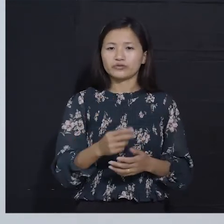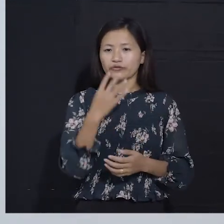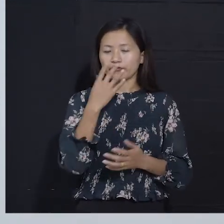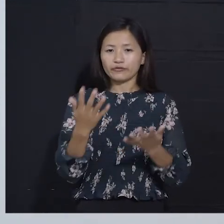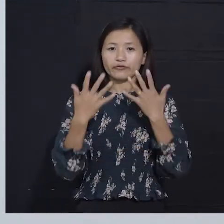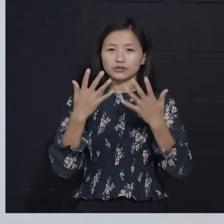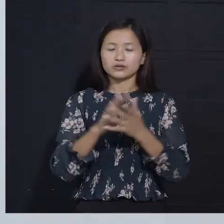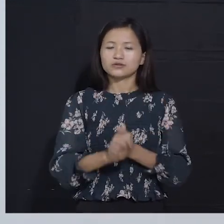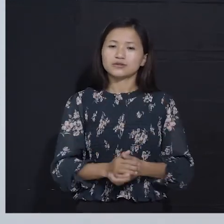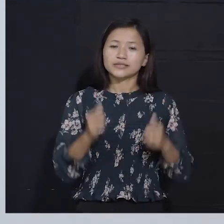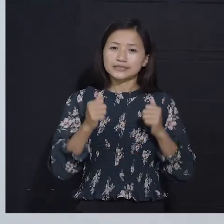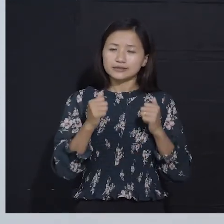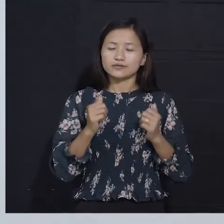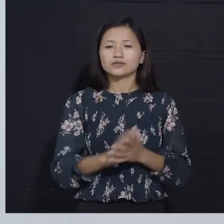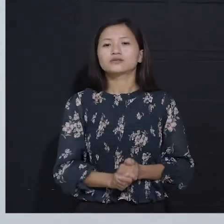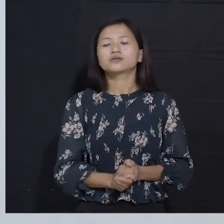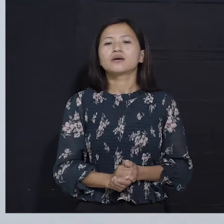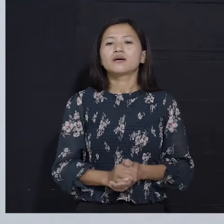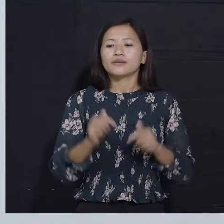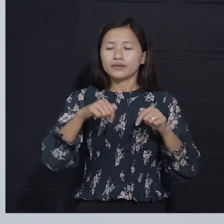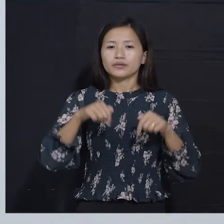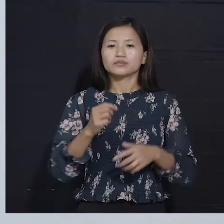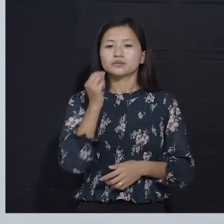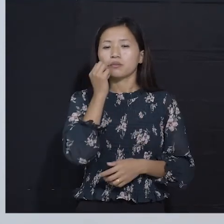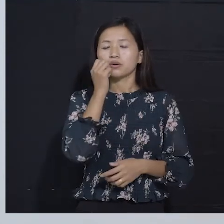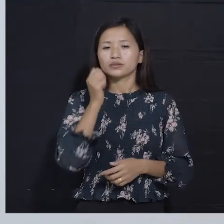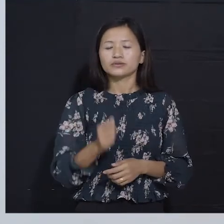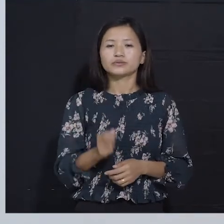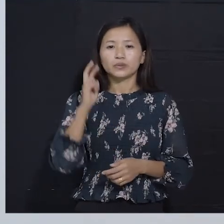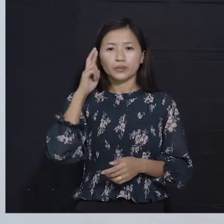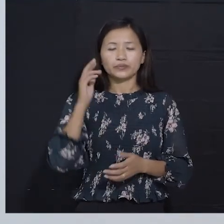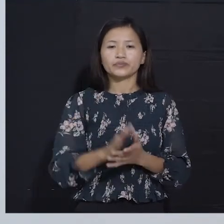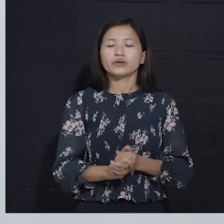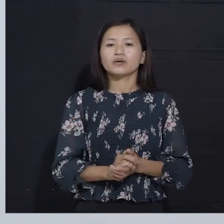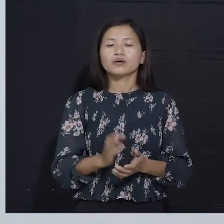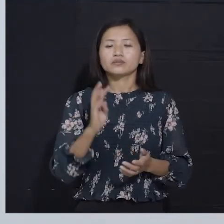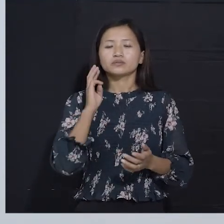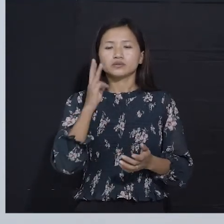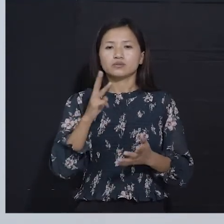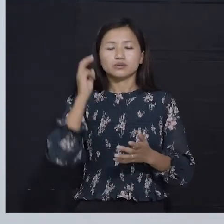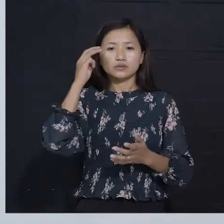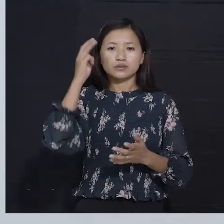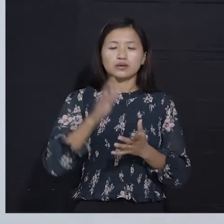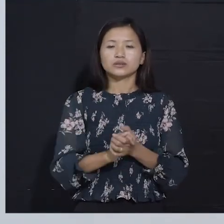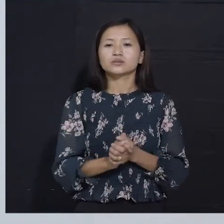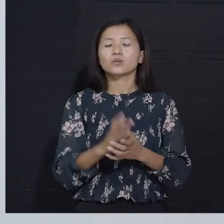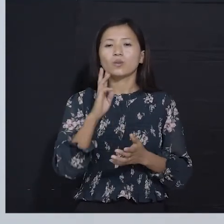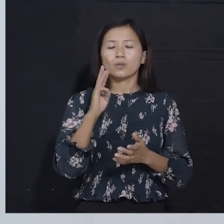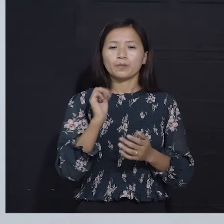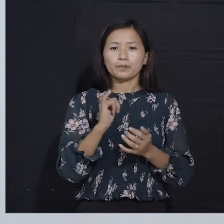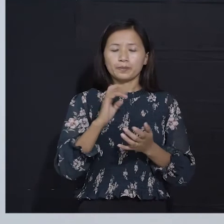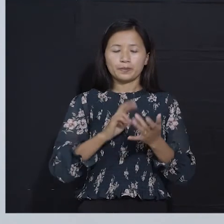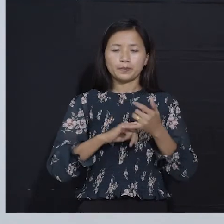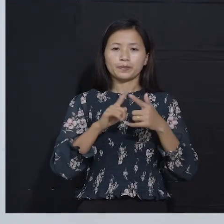not like the boy. The boy is very wise here. The story did not write about him as a wise boy, but we also got to know from the